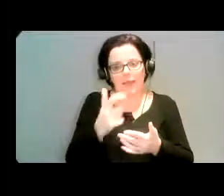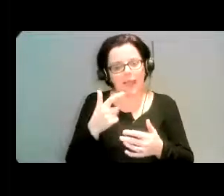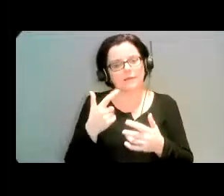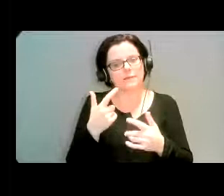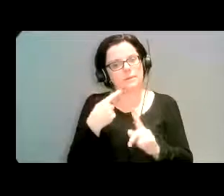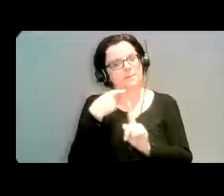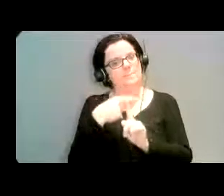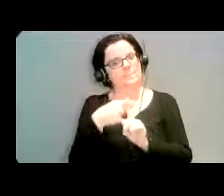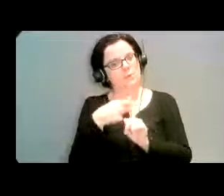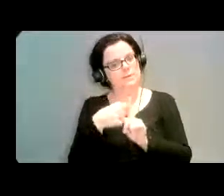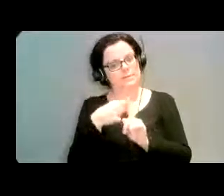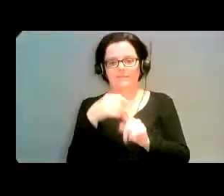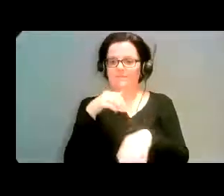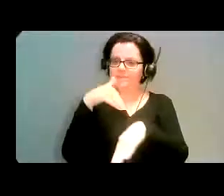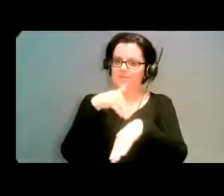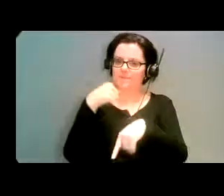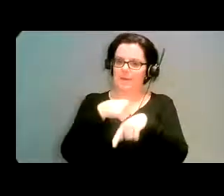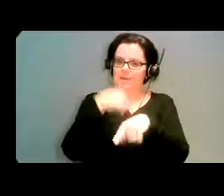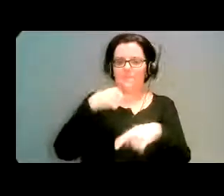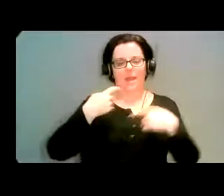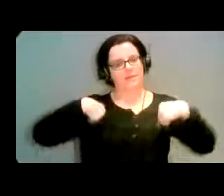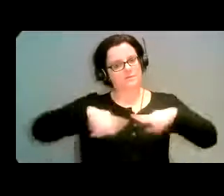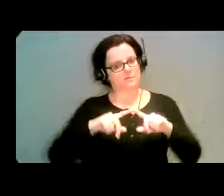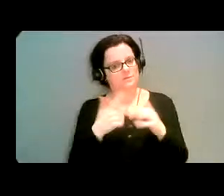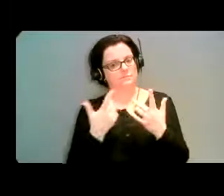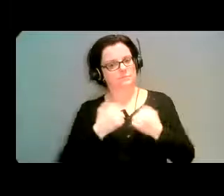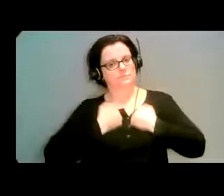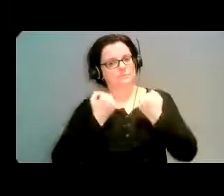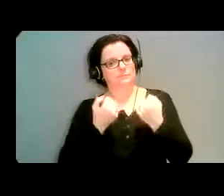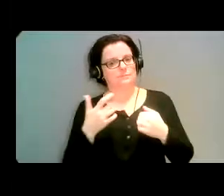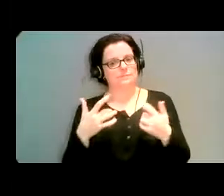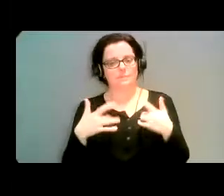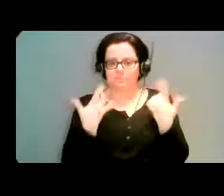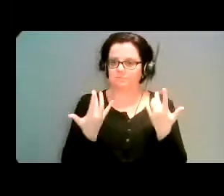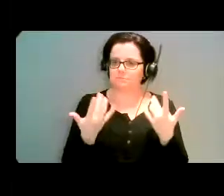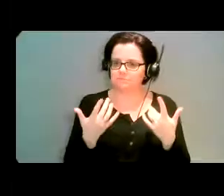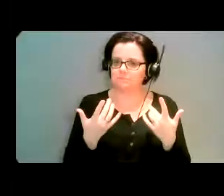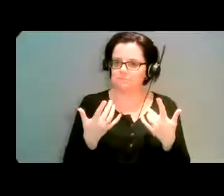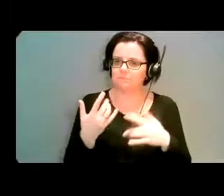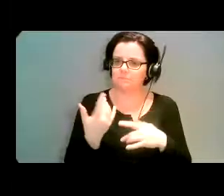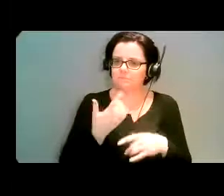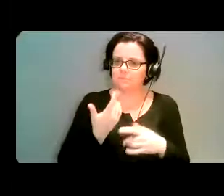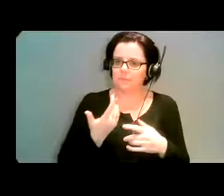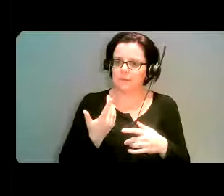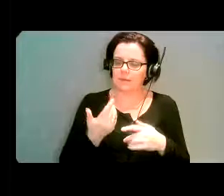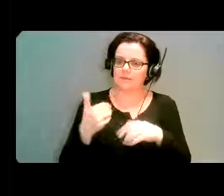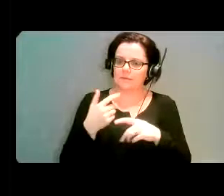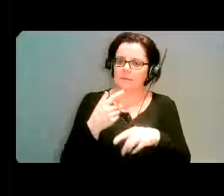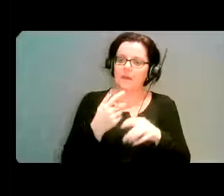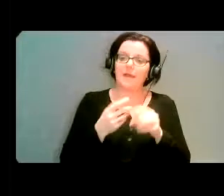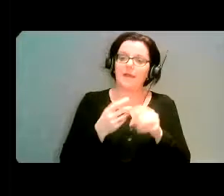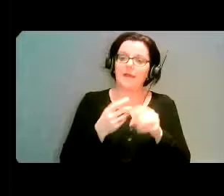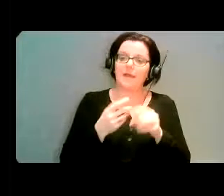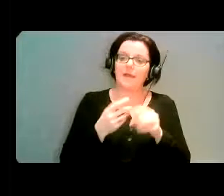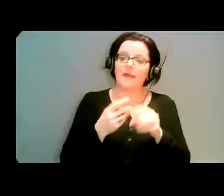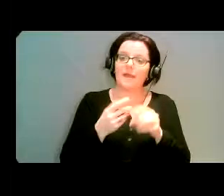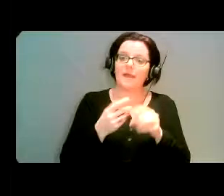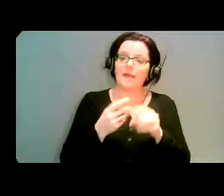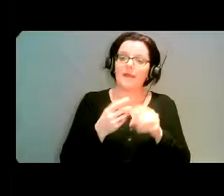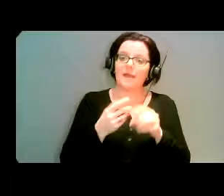expensive option, which, you know, better value for money is very different from cheaper